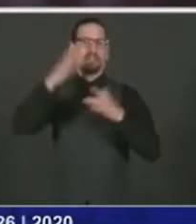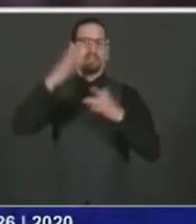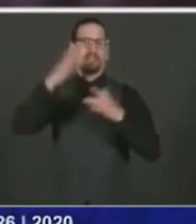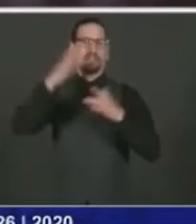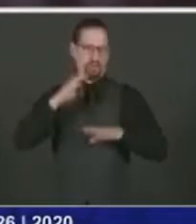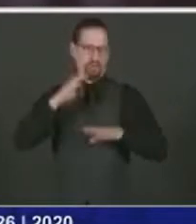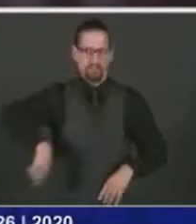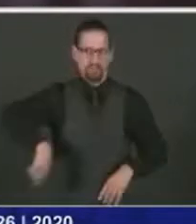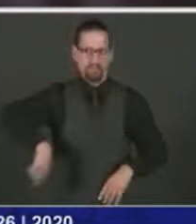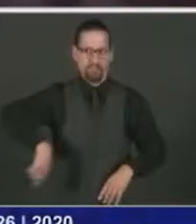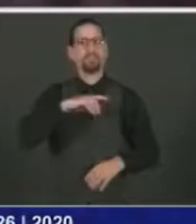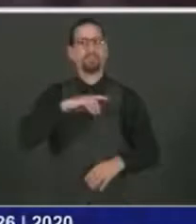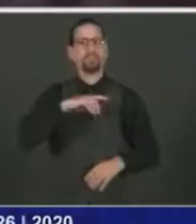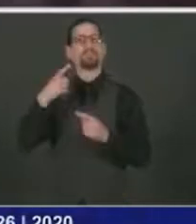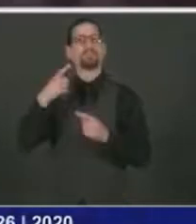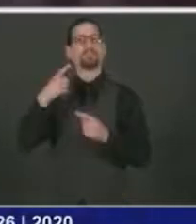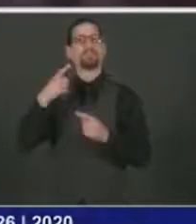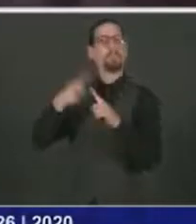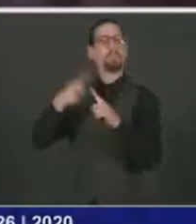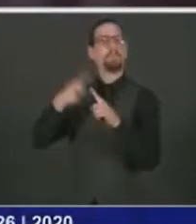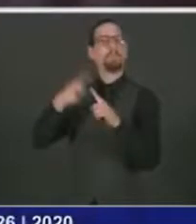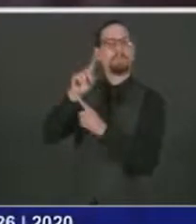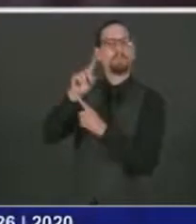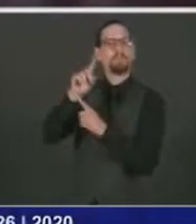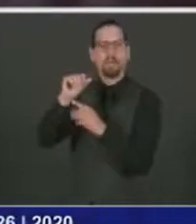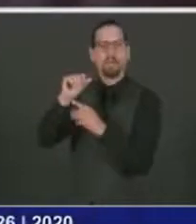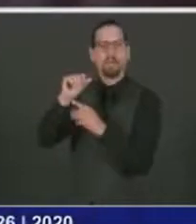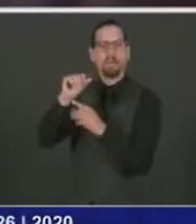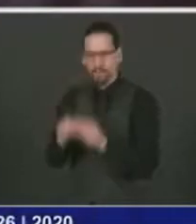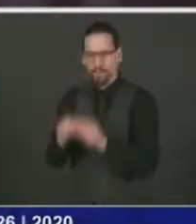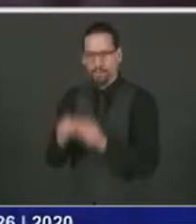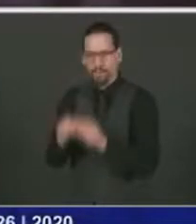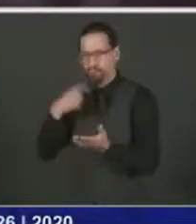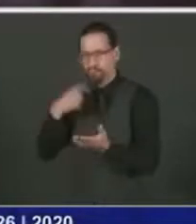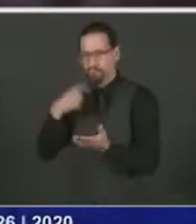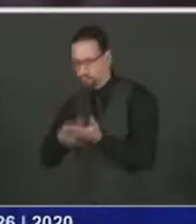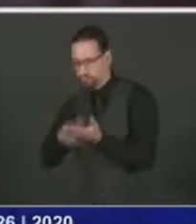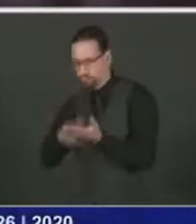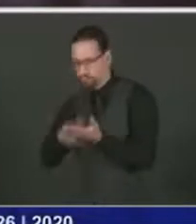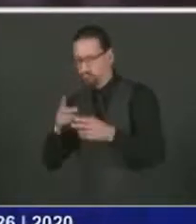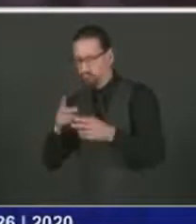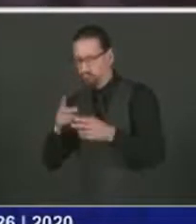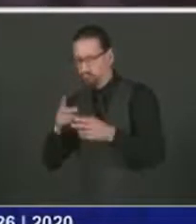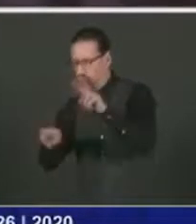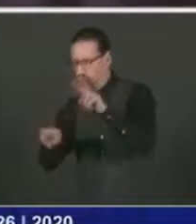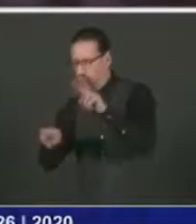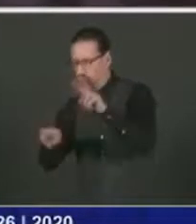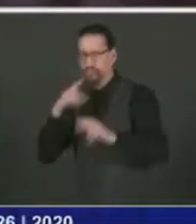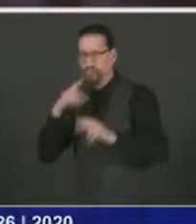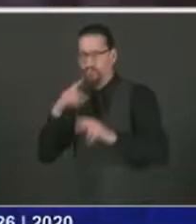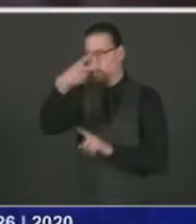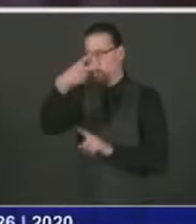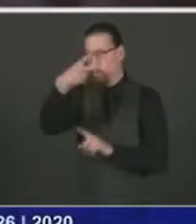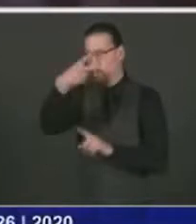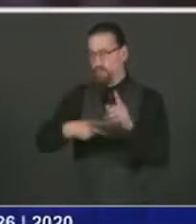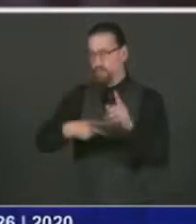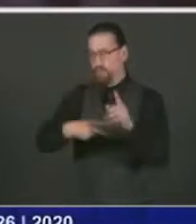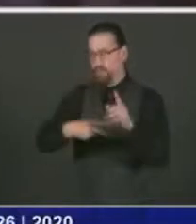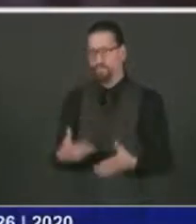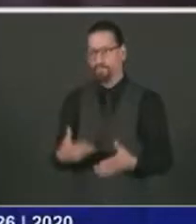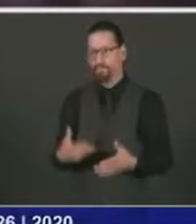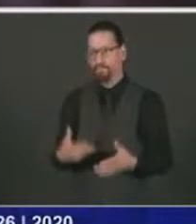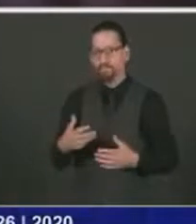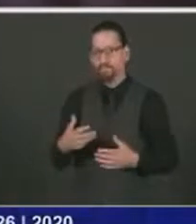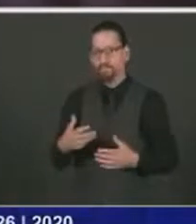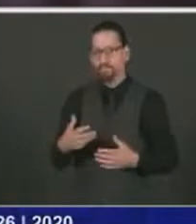constantly. We have to get half of our children immunized in 2 months. So every week we're going to be looking at the data. Where are